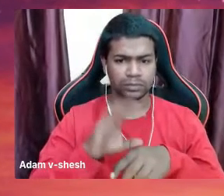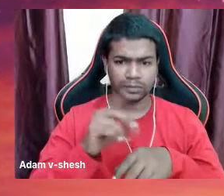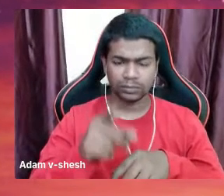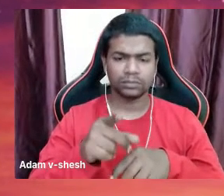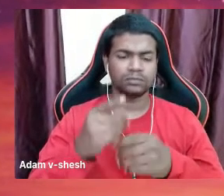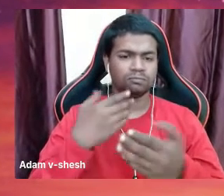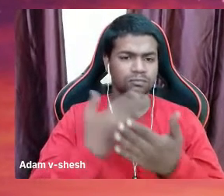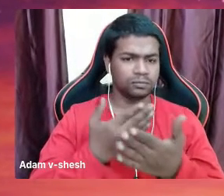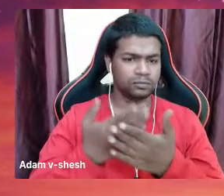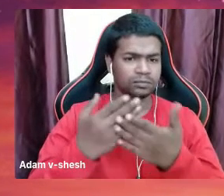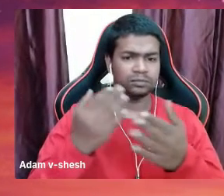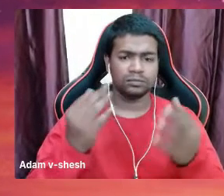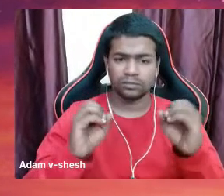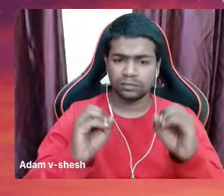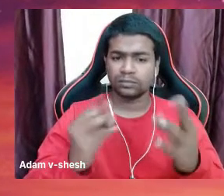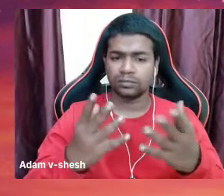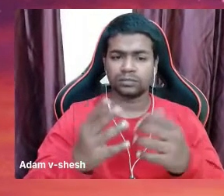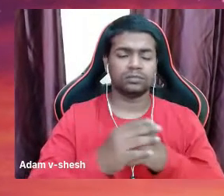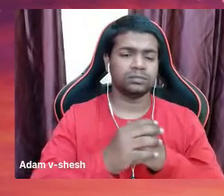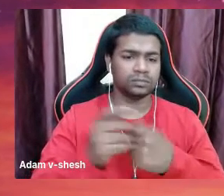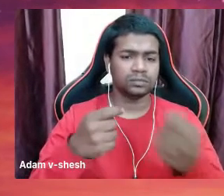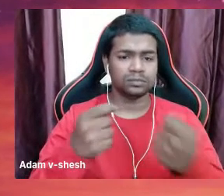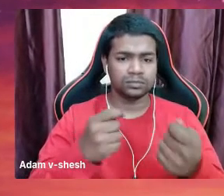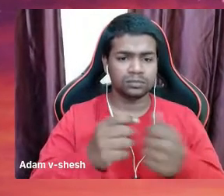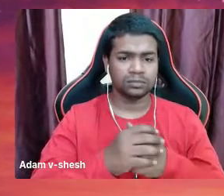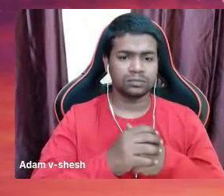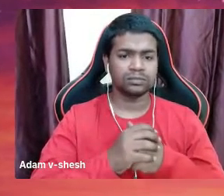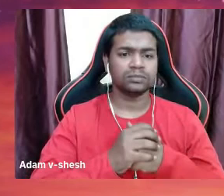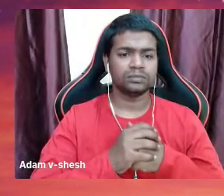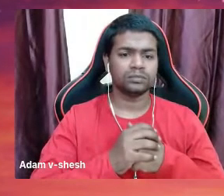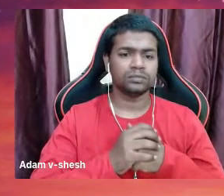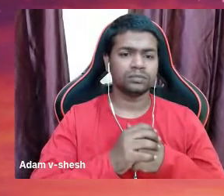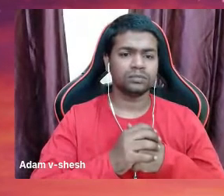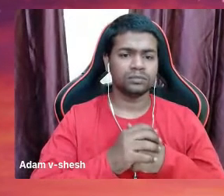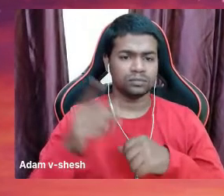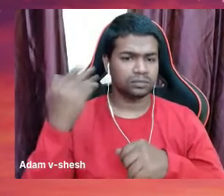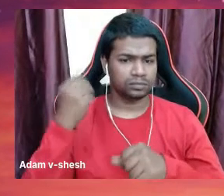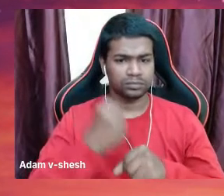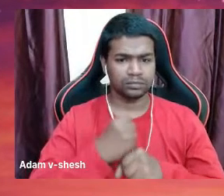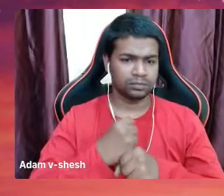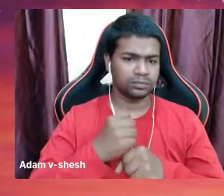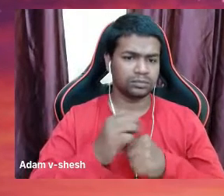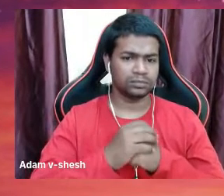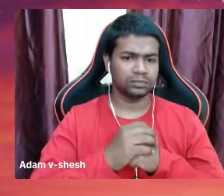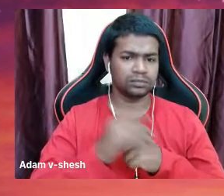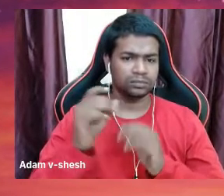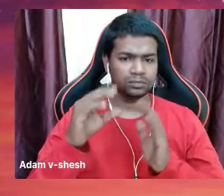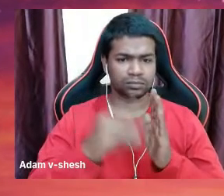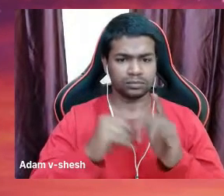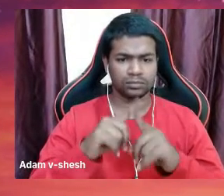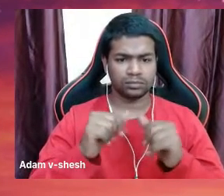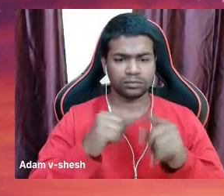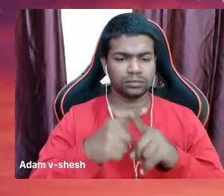ecosystem. Also, it has been aided by, as you would know, recently the government reduced the